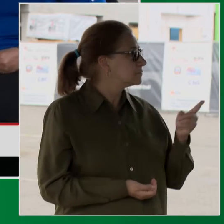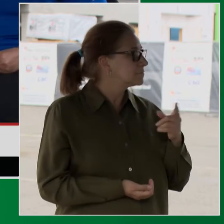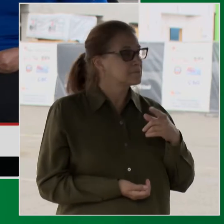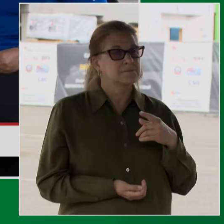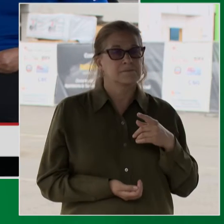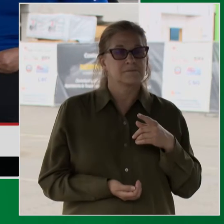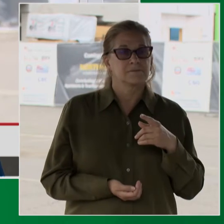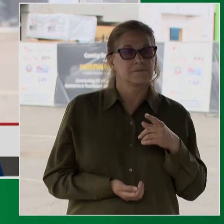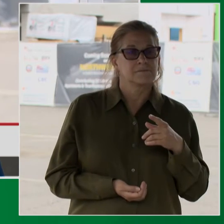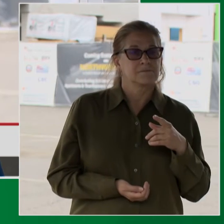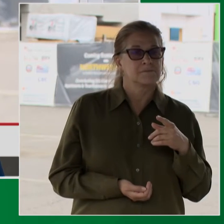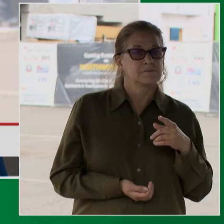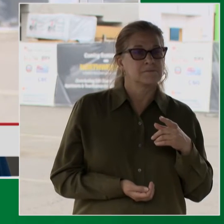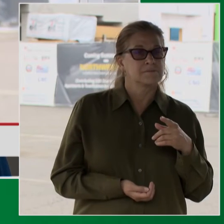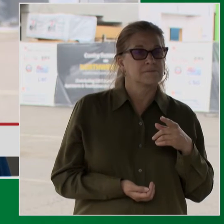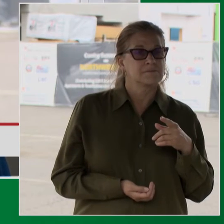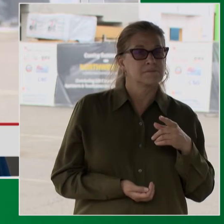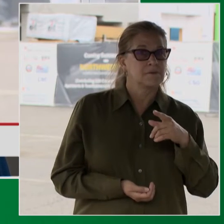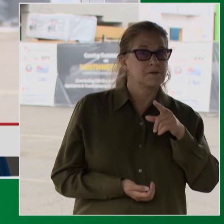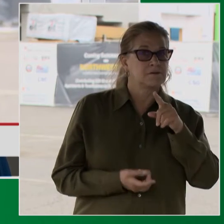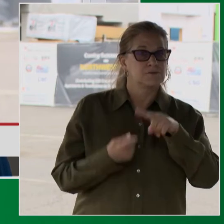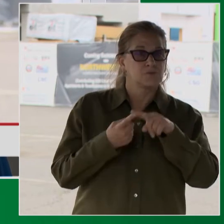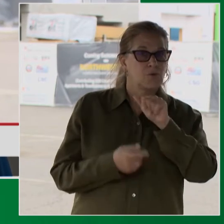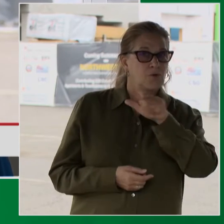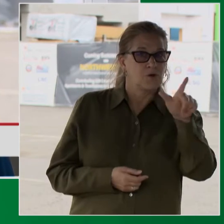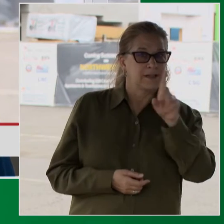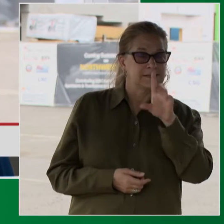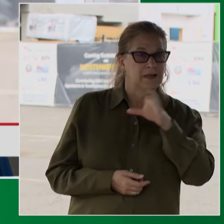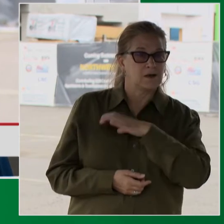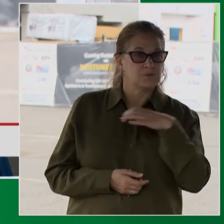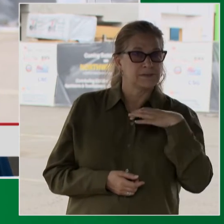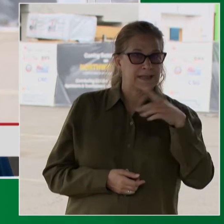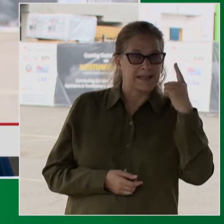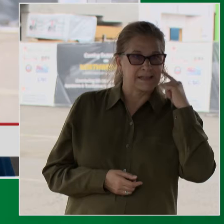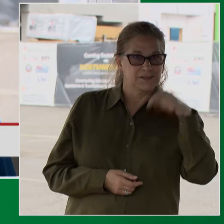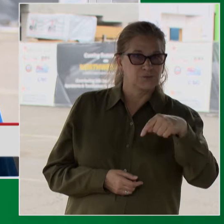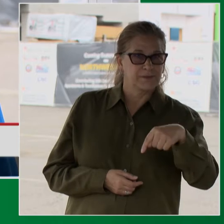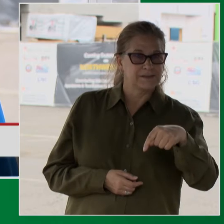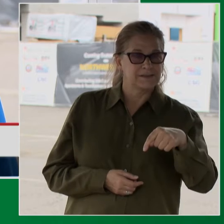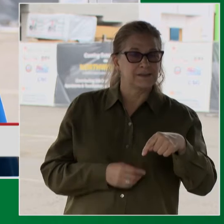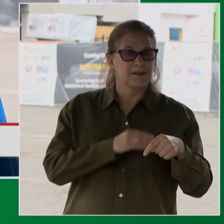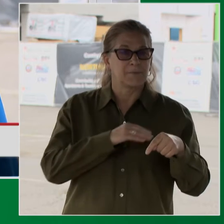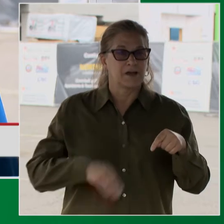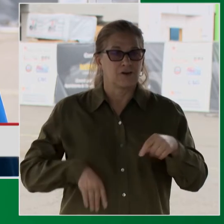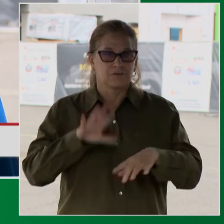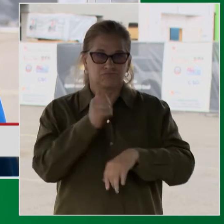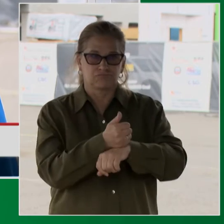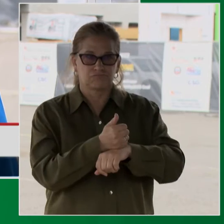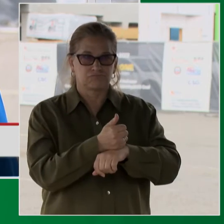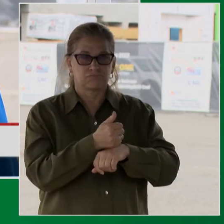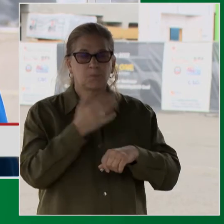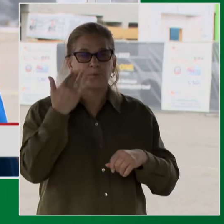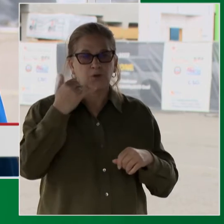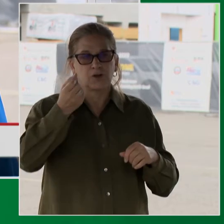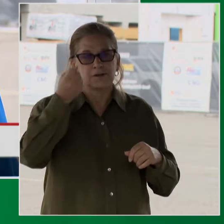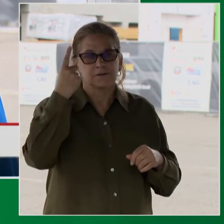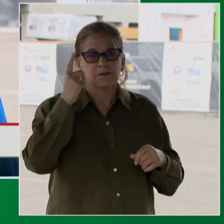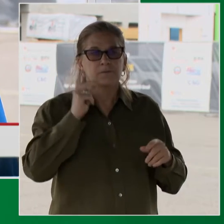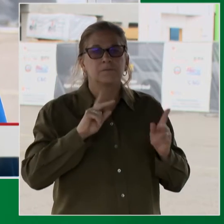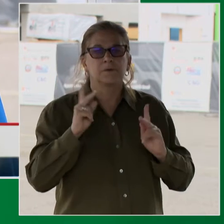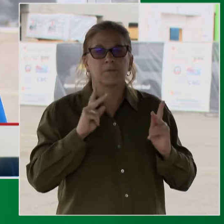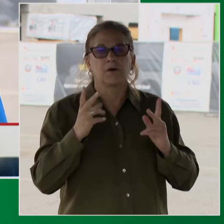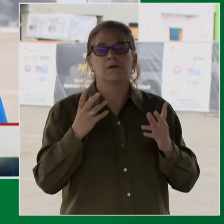To the council members that are listening, Mayor Bowser put this in there because she understands that a lot of people want to help our small